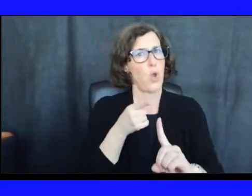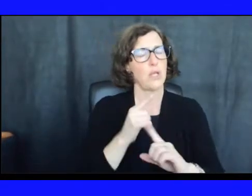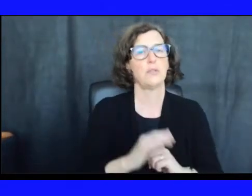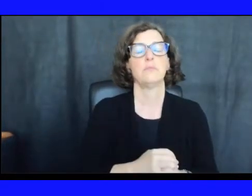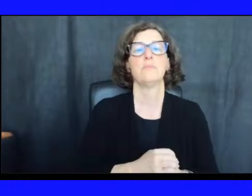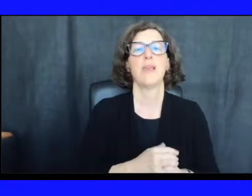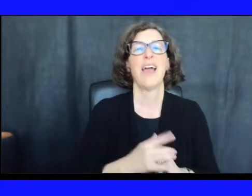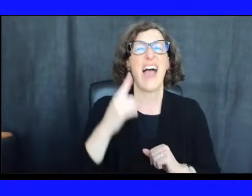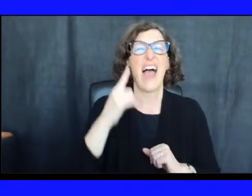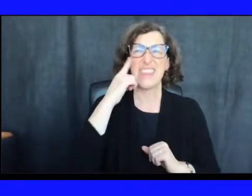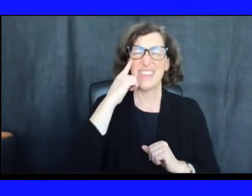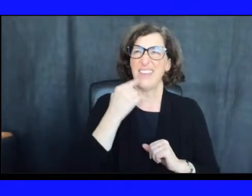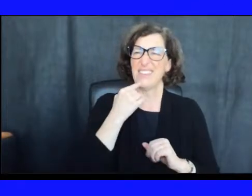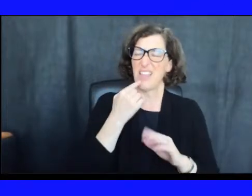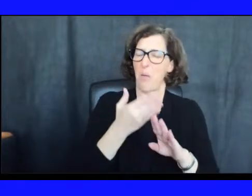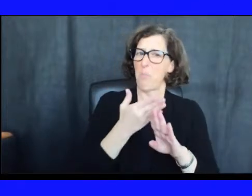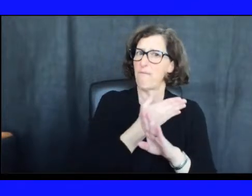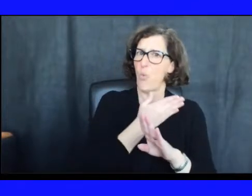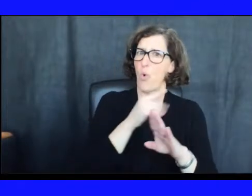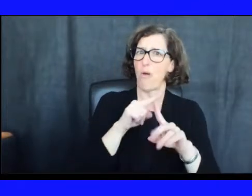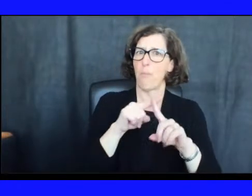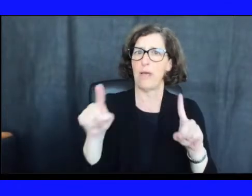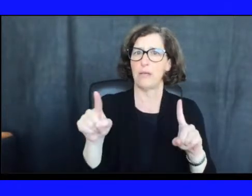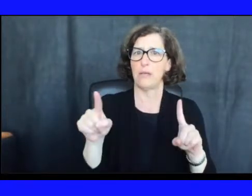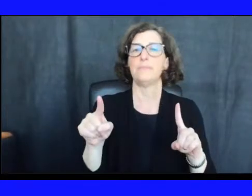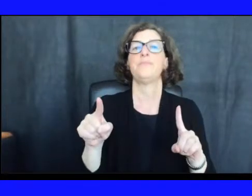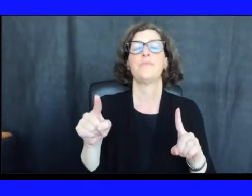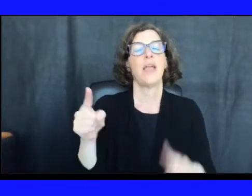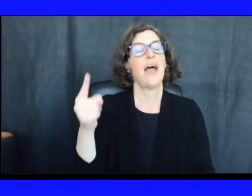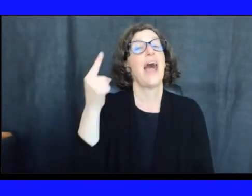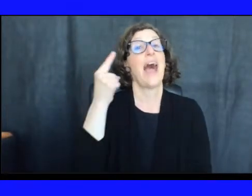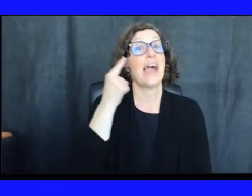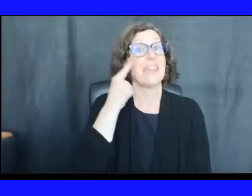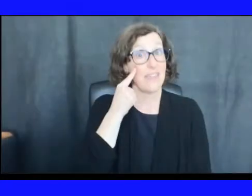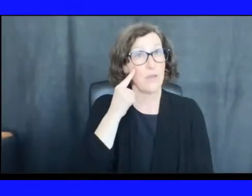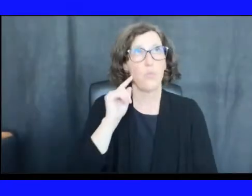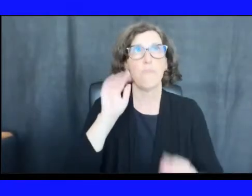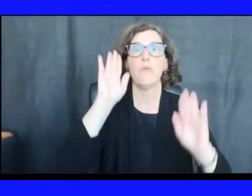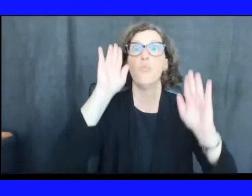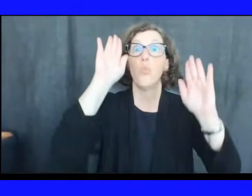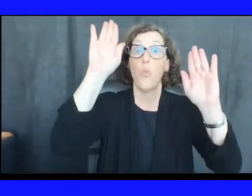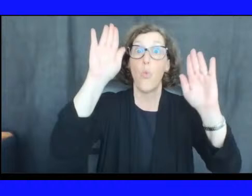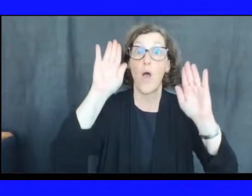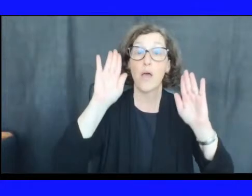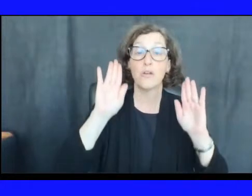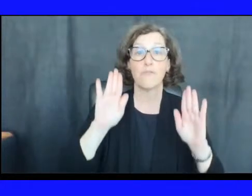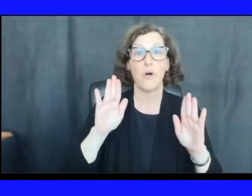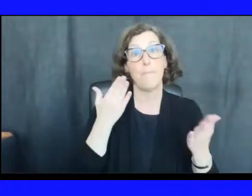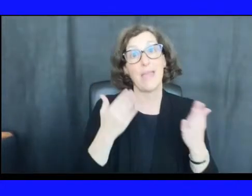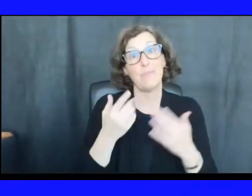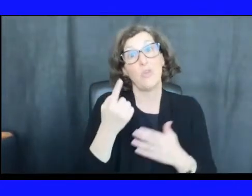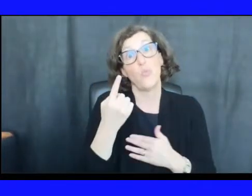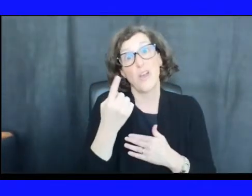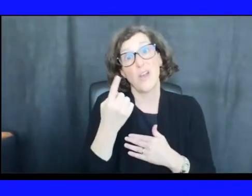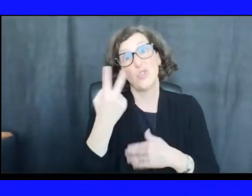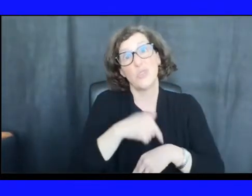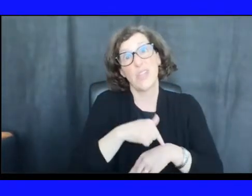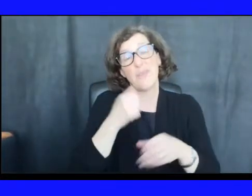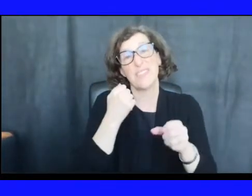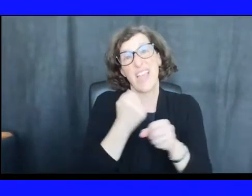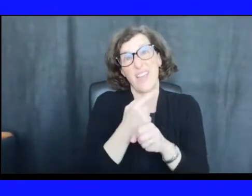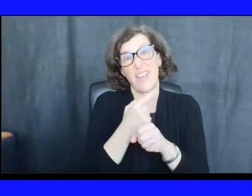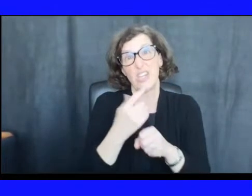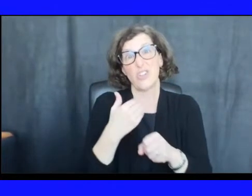corporation strategy is really a board responsibility. And I know we include the minutes with our